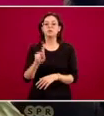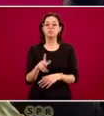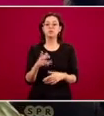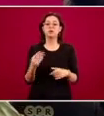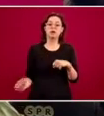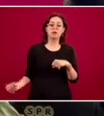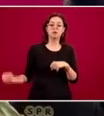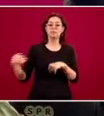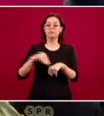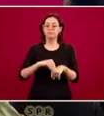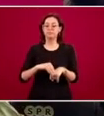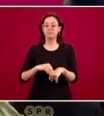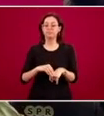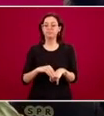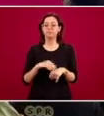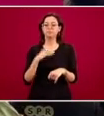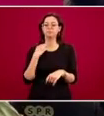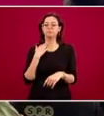On top of this,